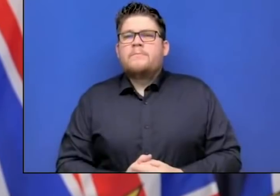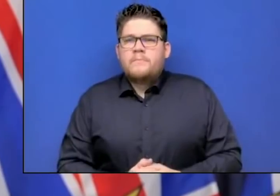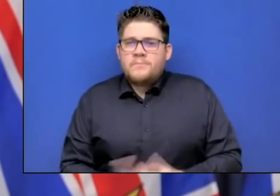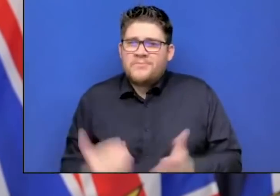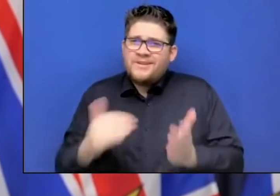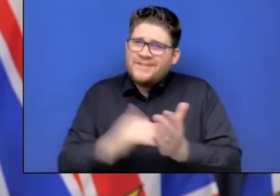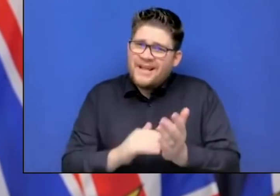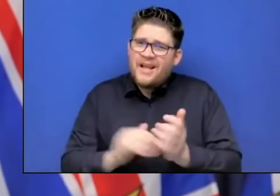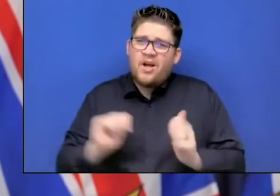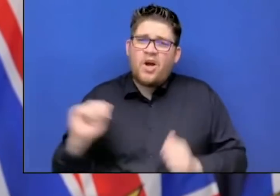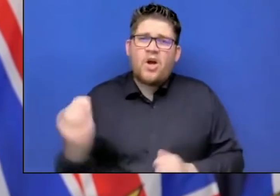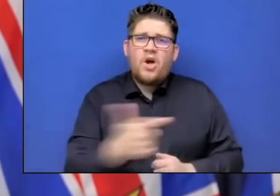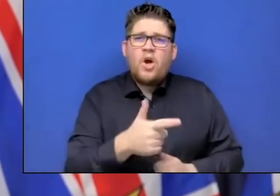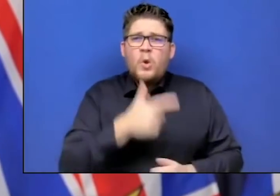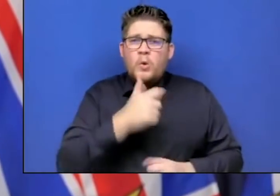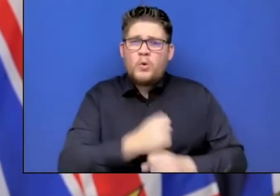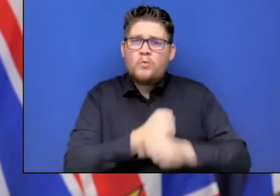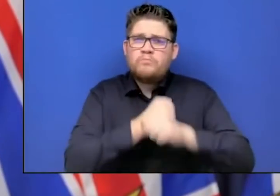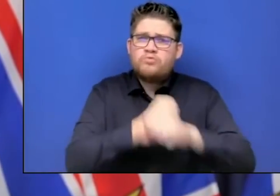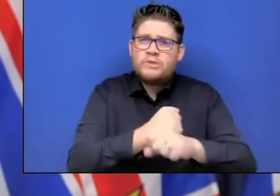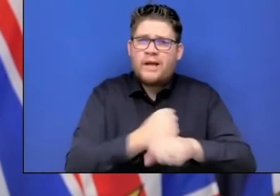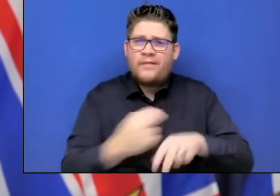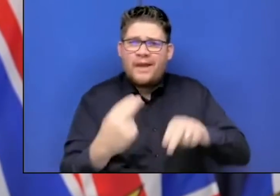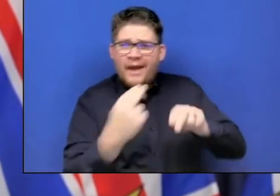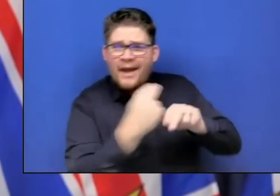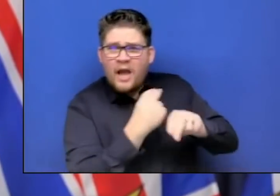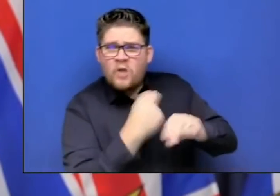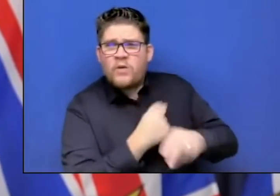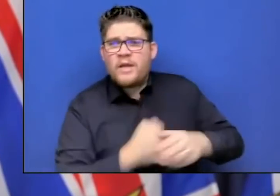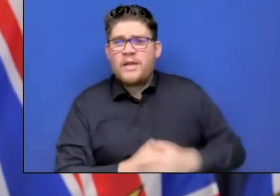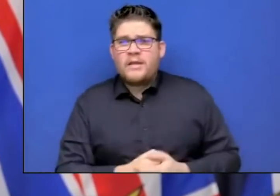to protect our highways, to protect